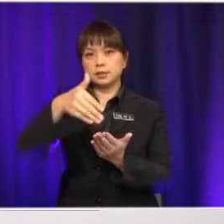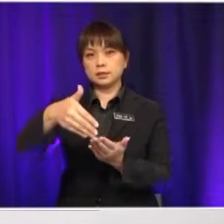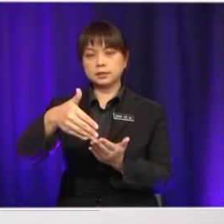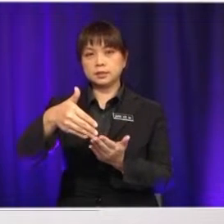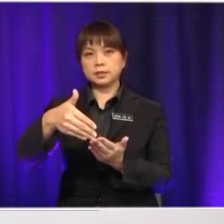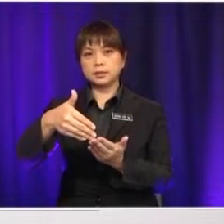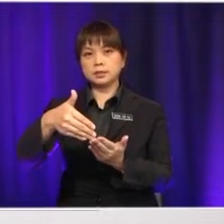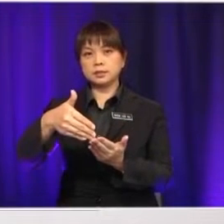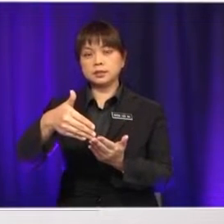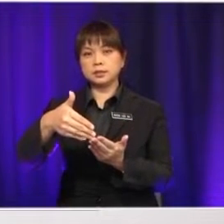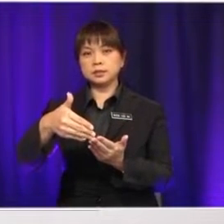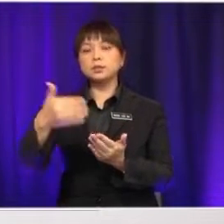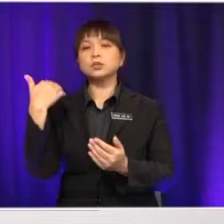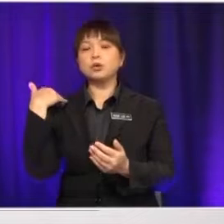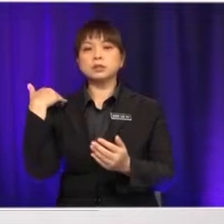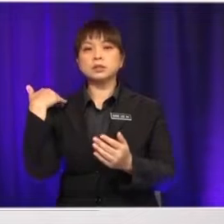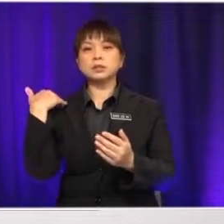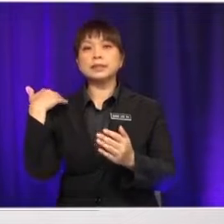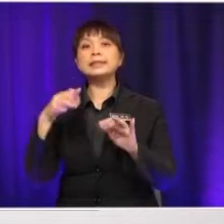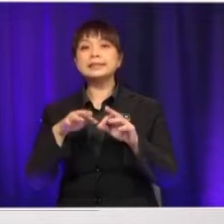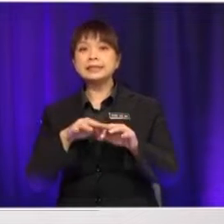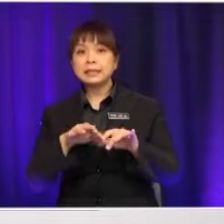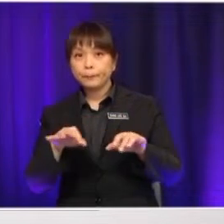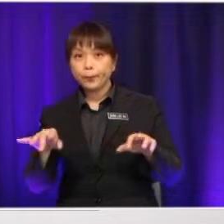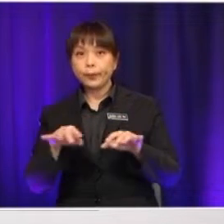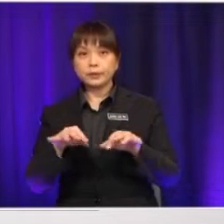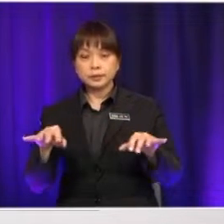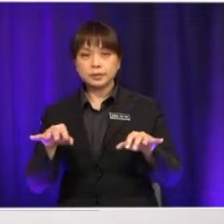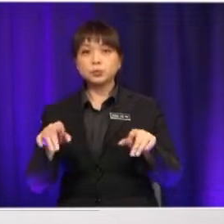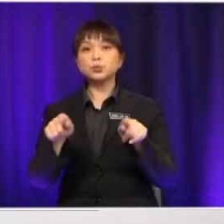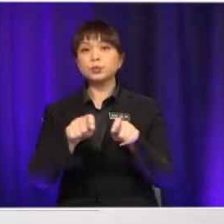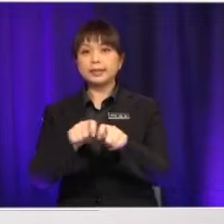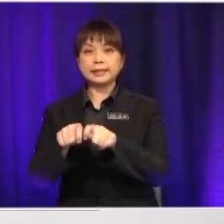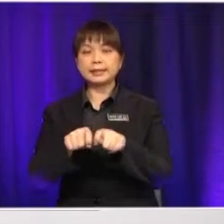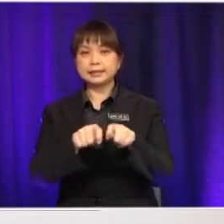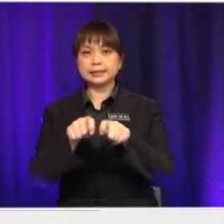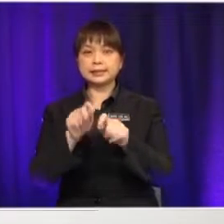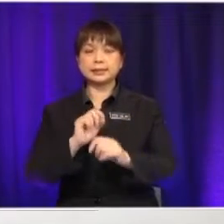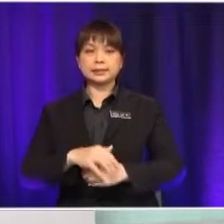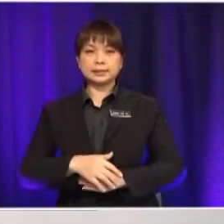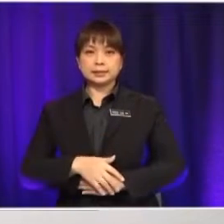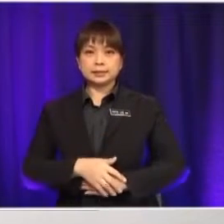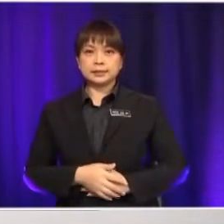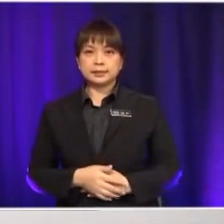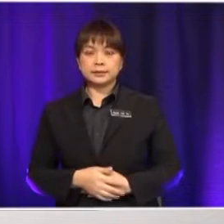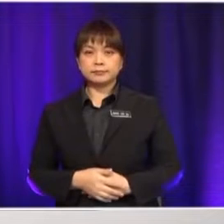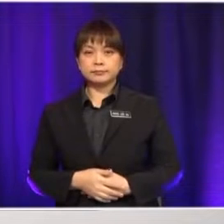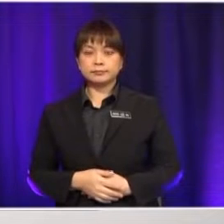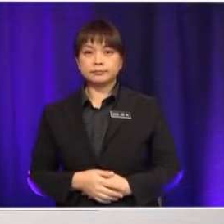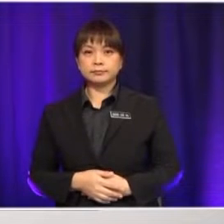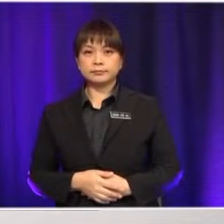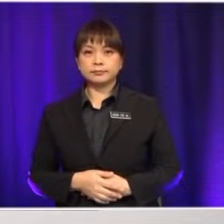keyboard attached to it. Yeah, okay, that's so true. laptop is more convenient, right? Easy to bring. Okay, and how about Wen